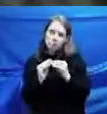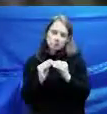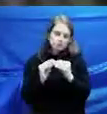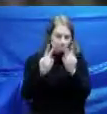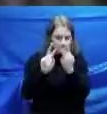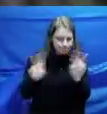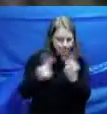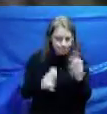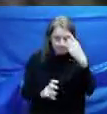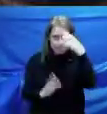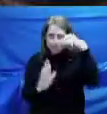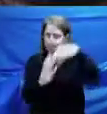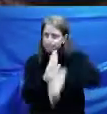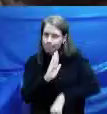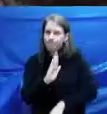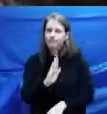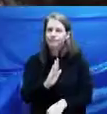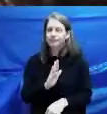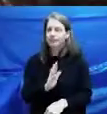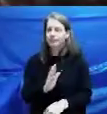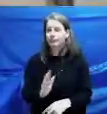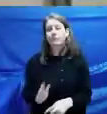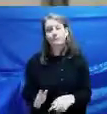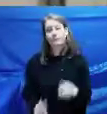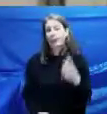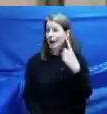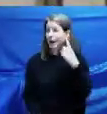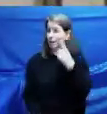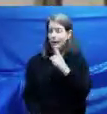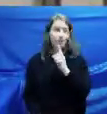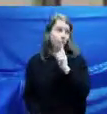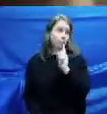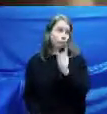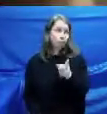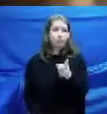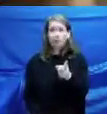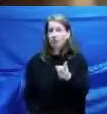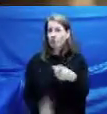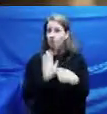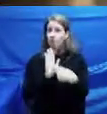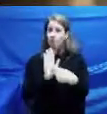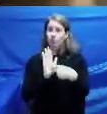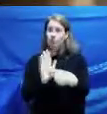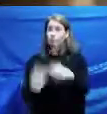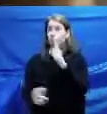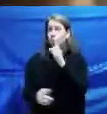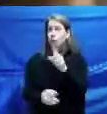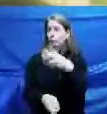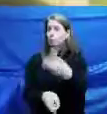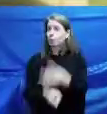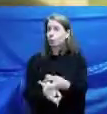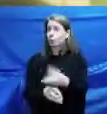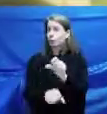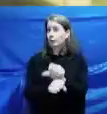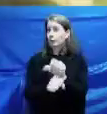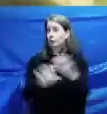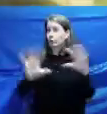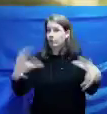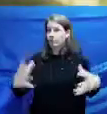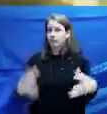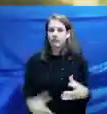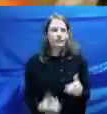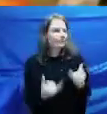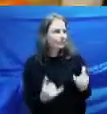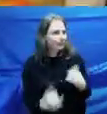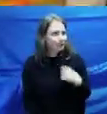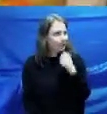is pretty authentic in terms of what the future work world holds. I wasn't realizing how much I was learning until the end of it. I'm a better